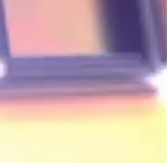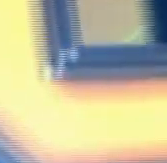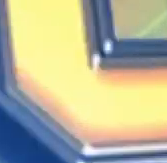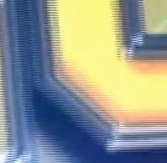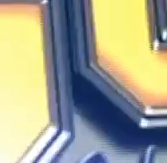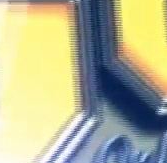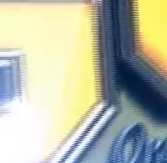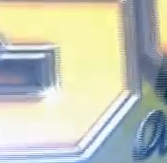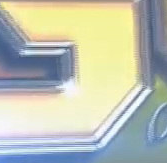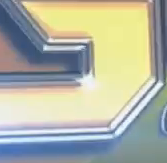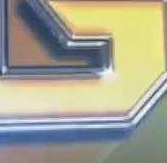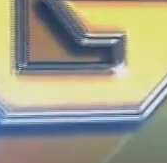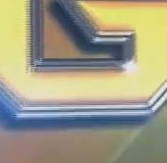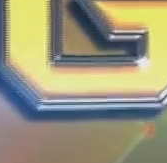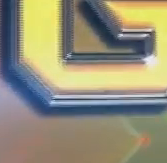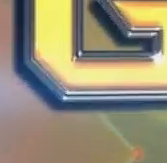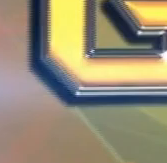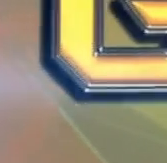classic hits.